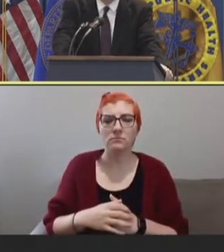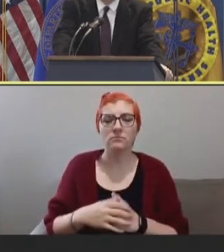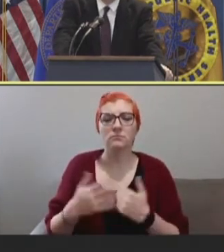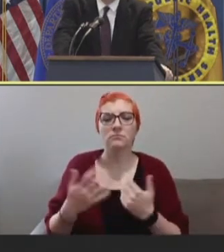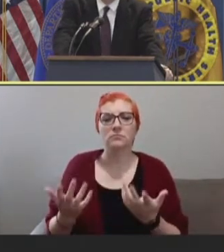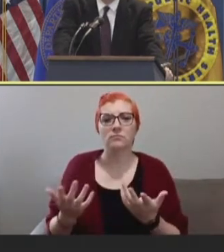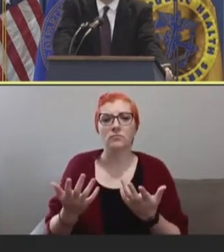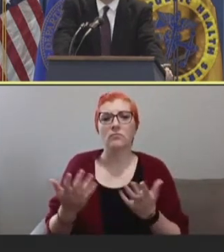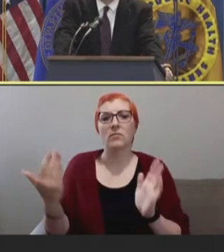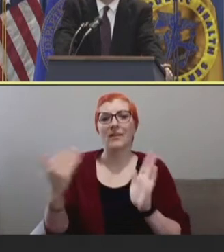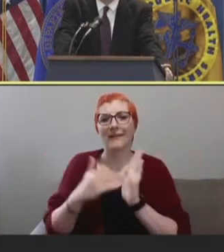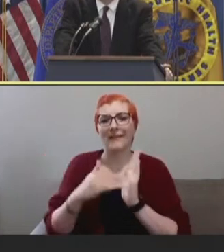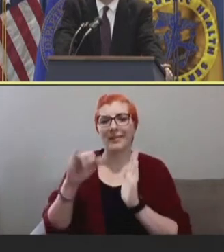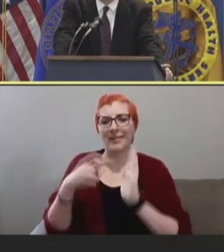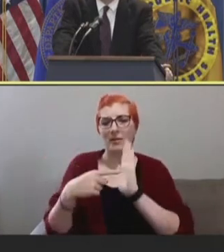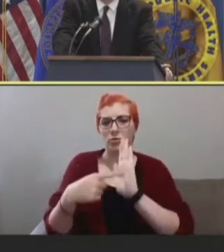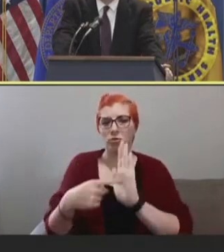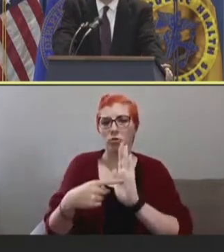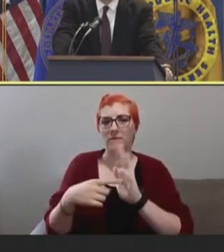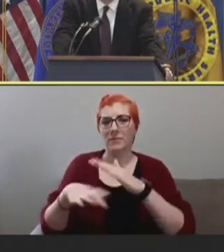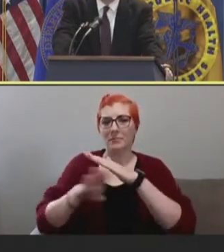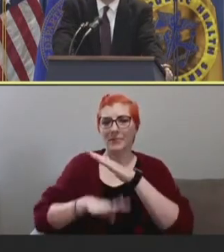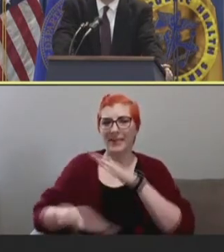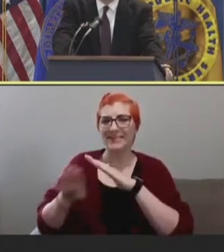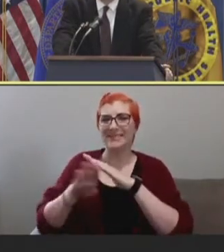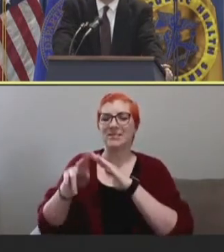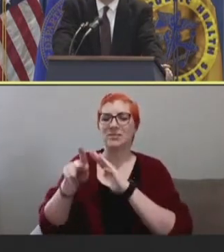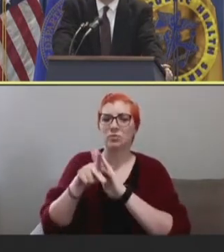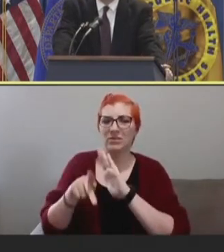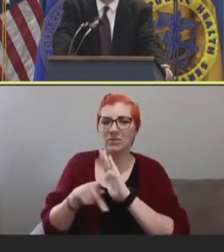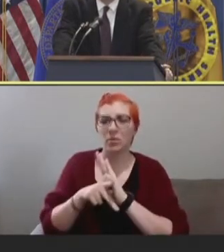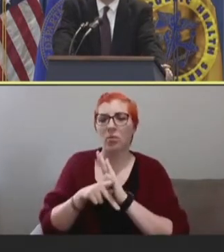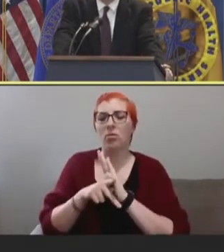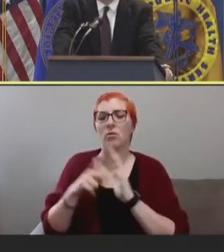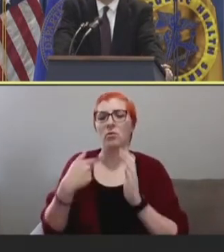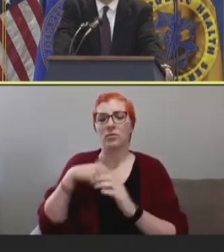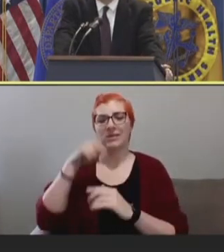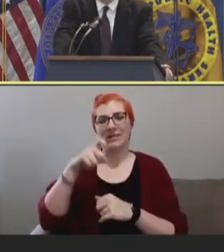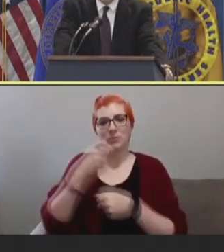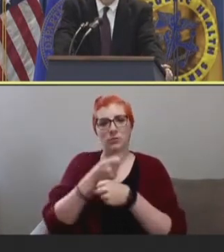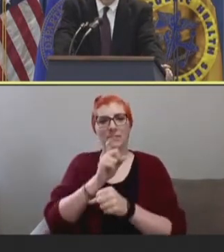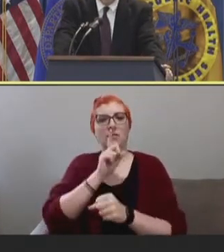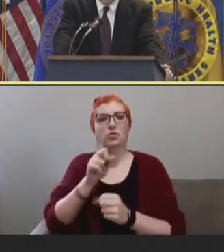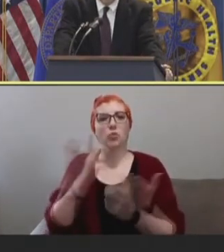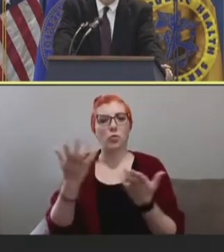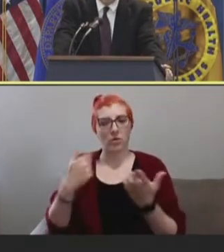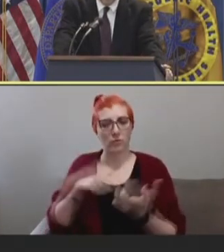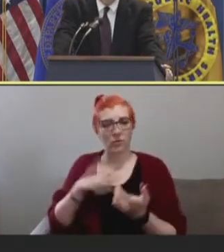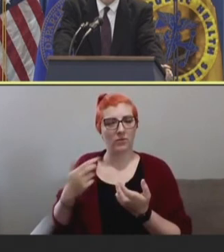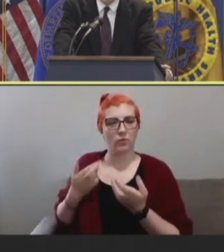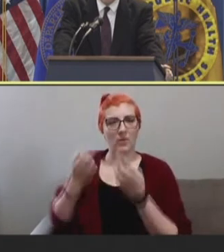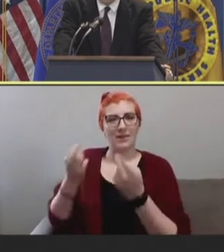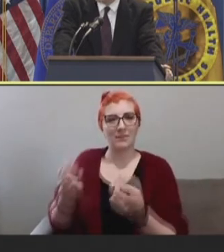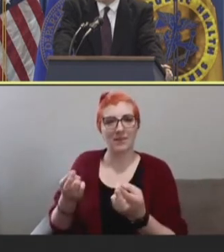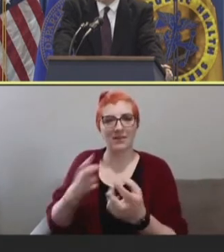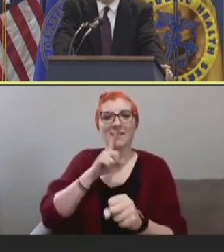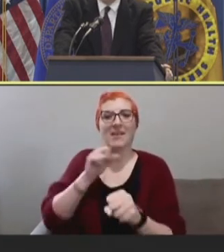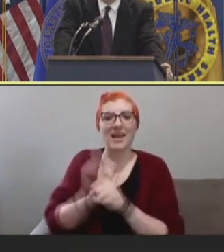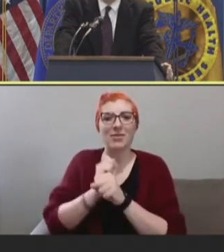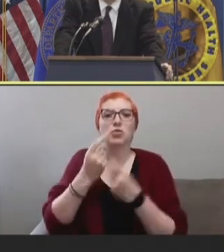once again reflects a basic principle that we need to make sure that what we're recommending actually